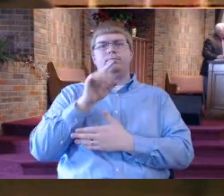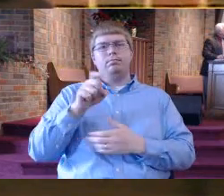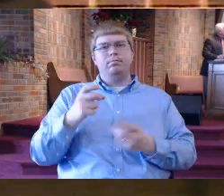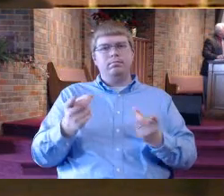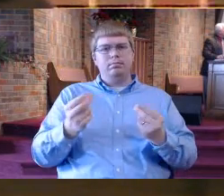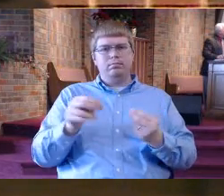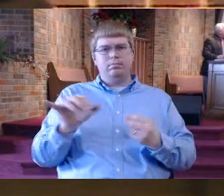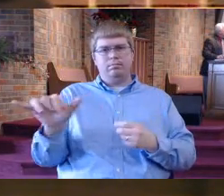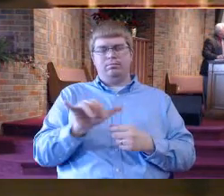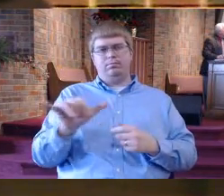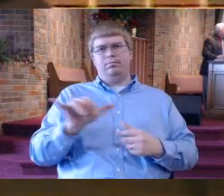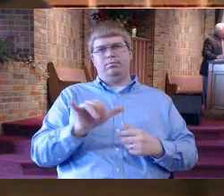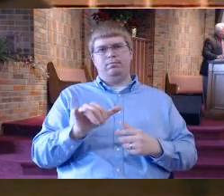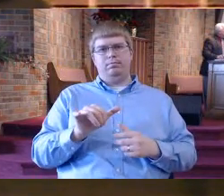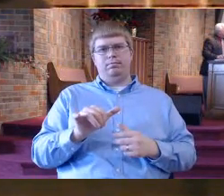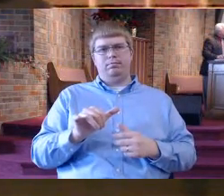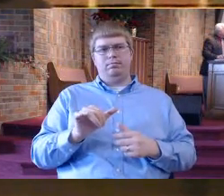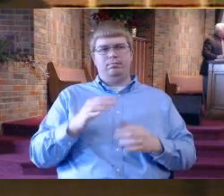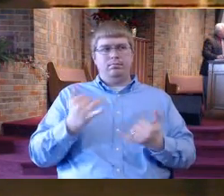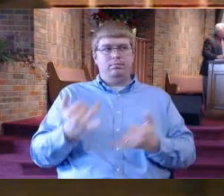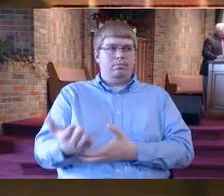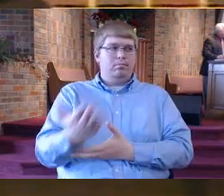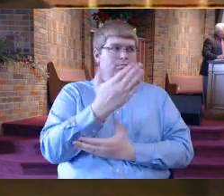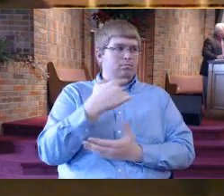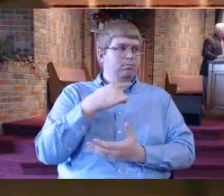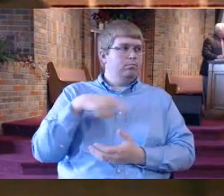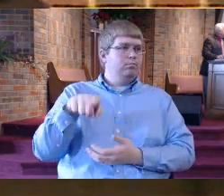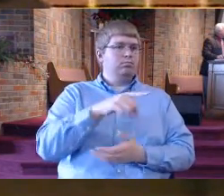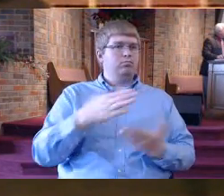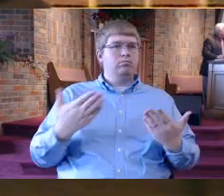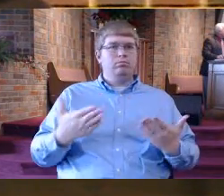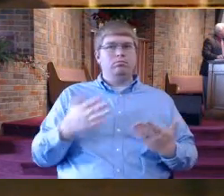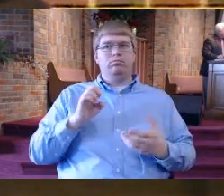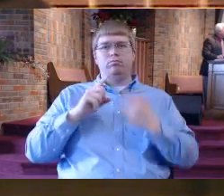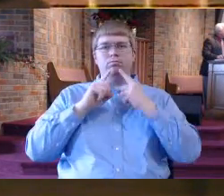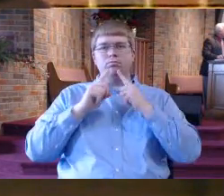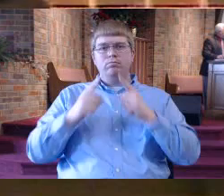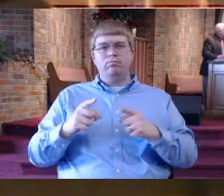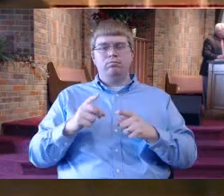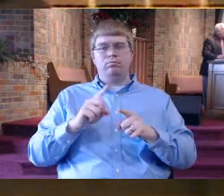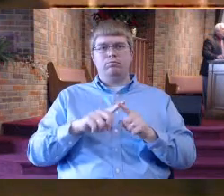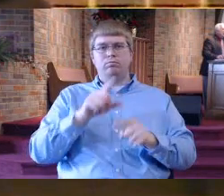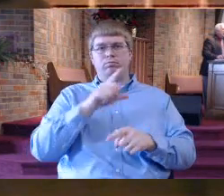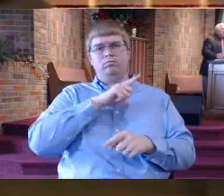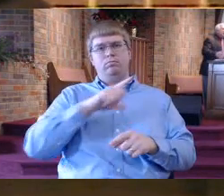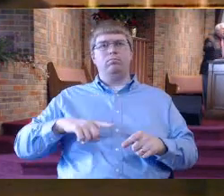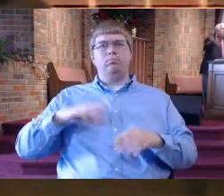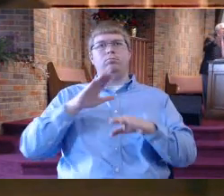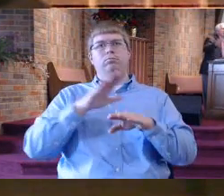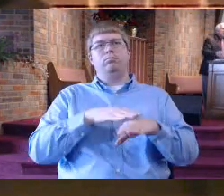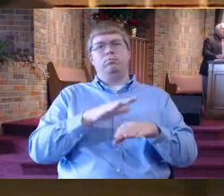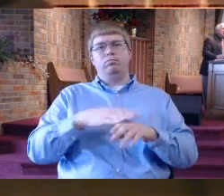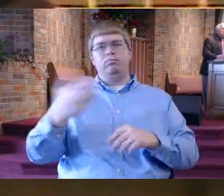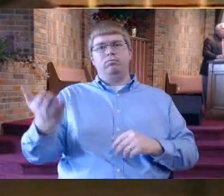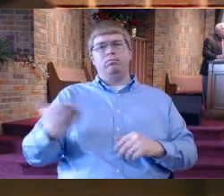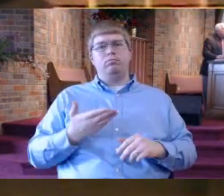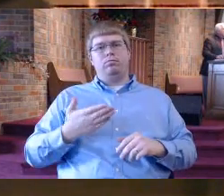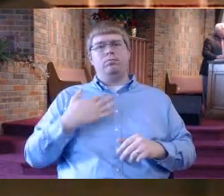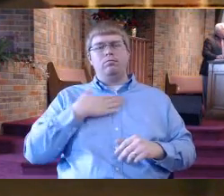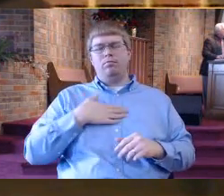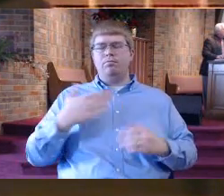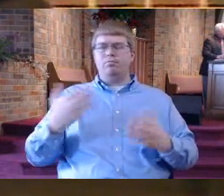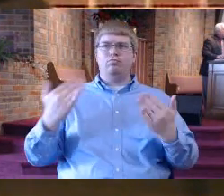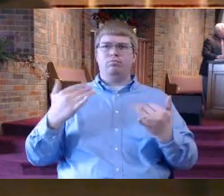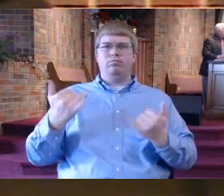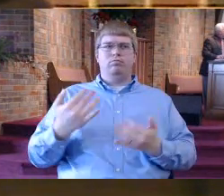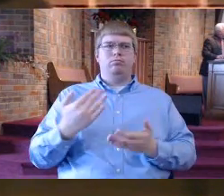well. If you're in this audience this morning and you need to respond in obedience to the Lord's call, we invite you in a moment as the song is sung